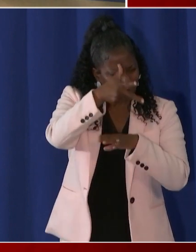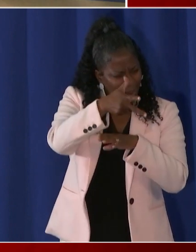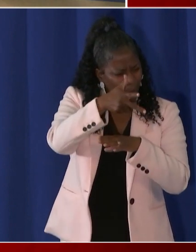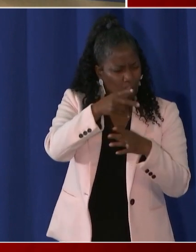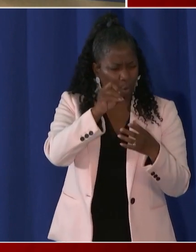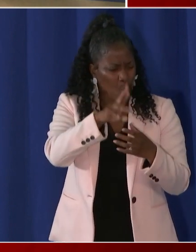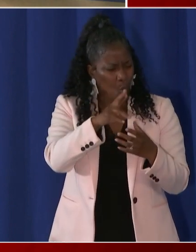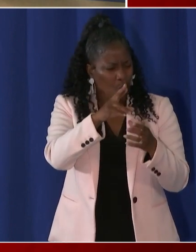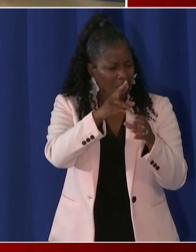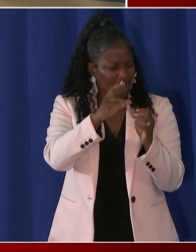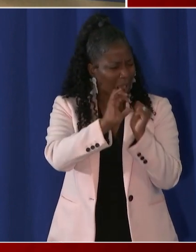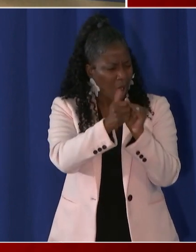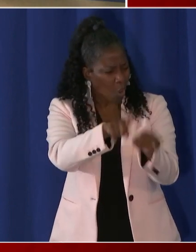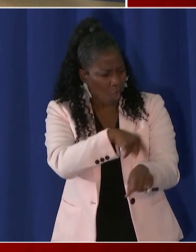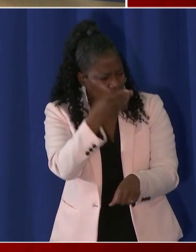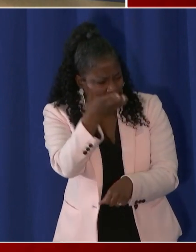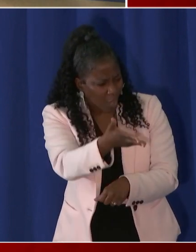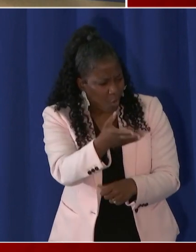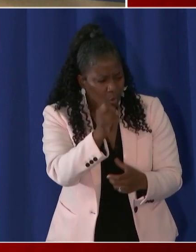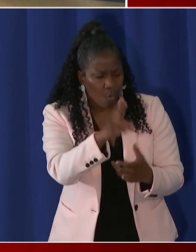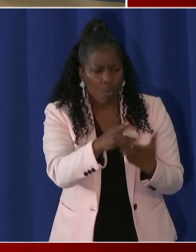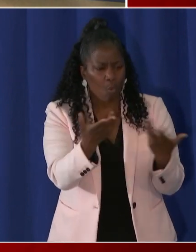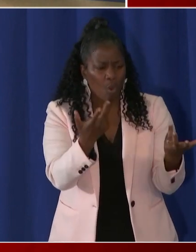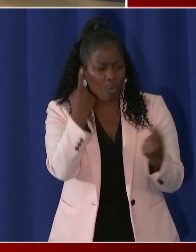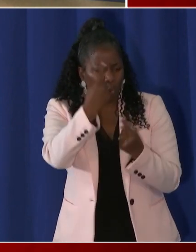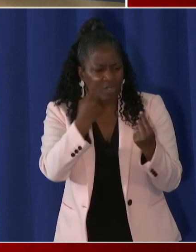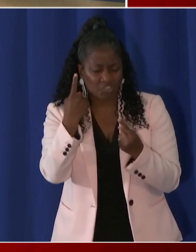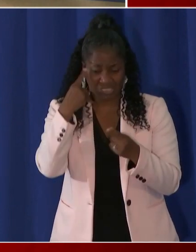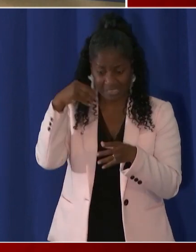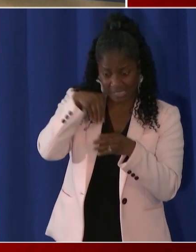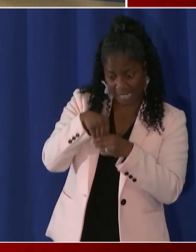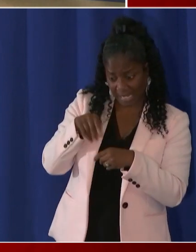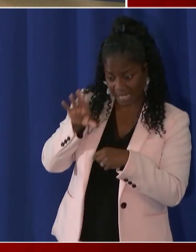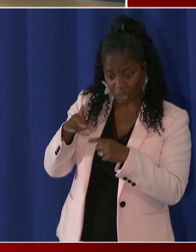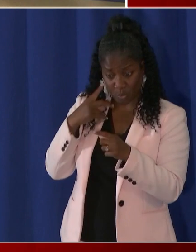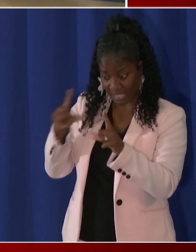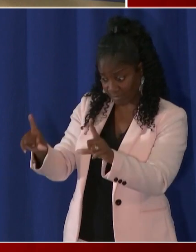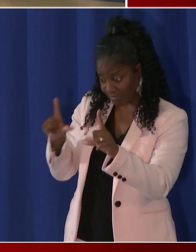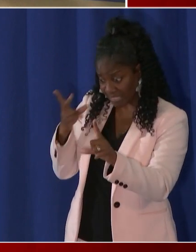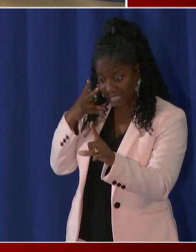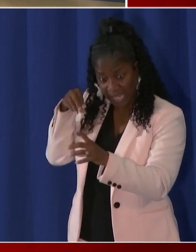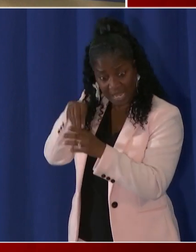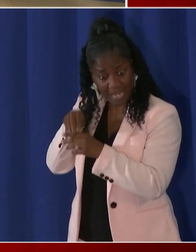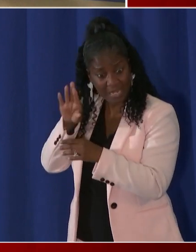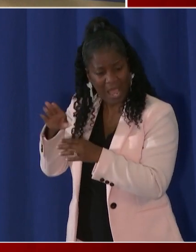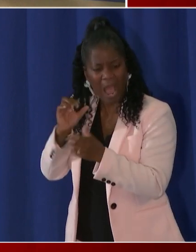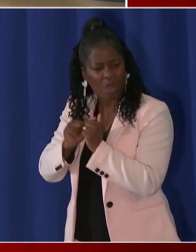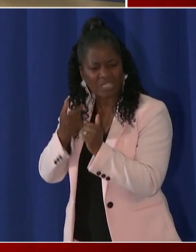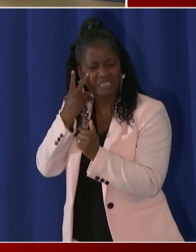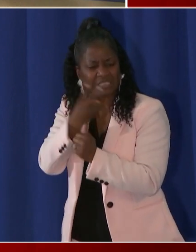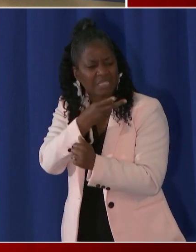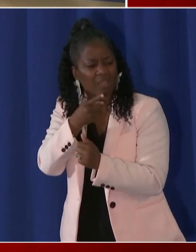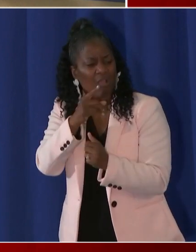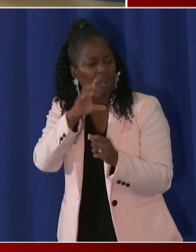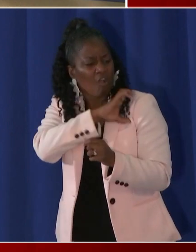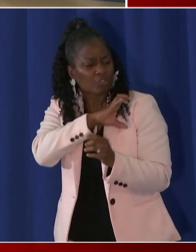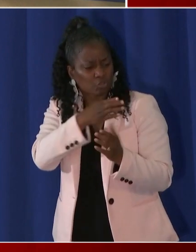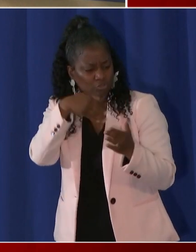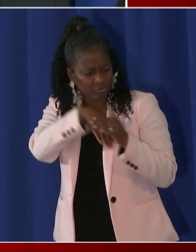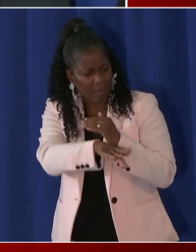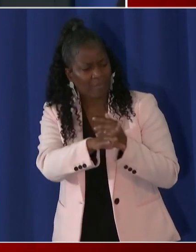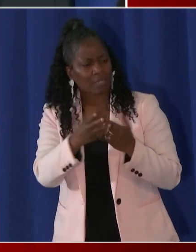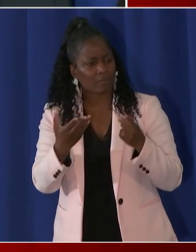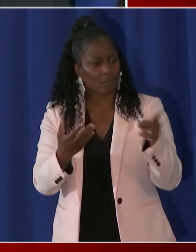And was there monitors in his room that you can see the hallway if officers are coming? Yeah, so he had a